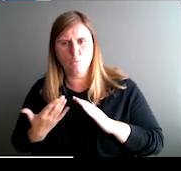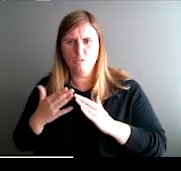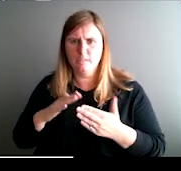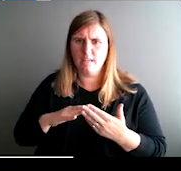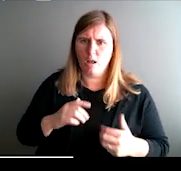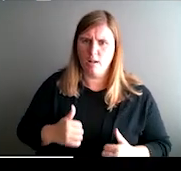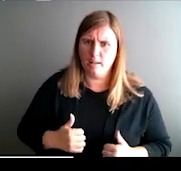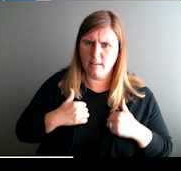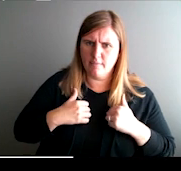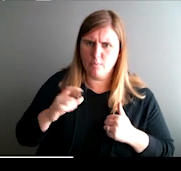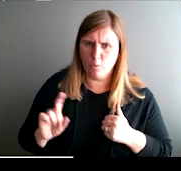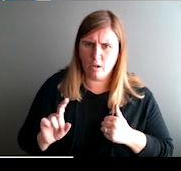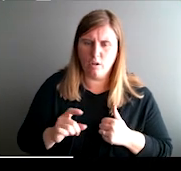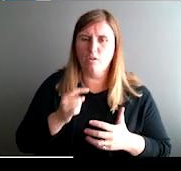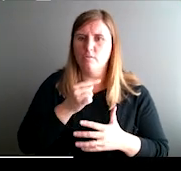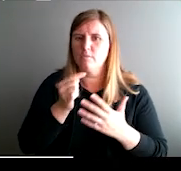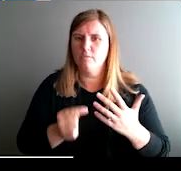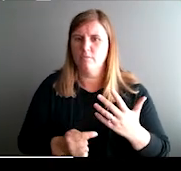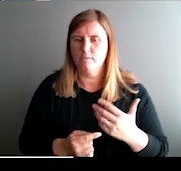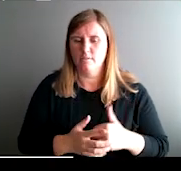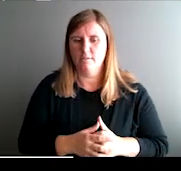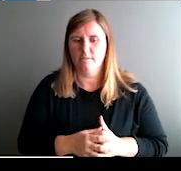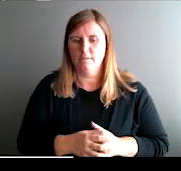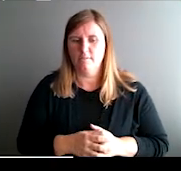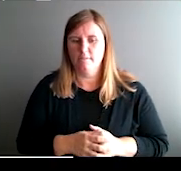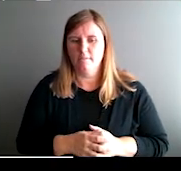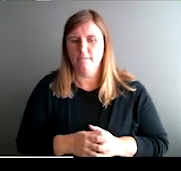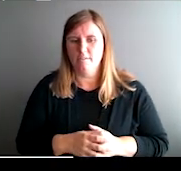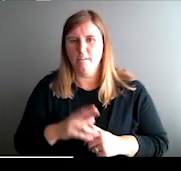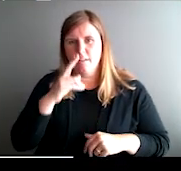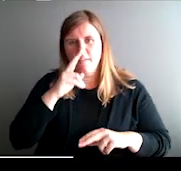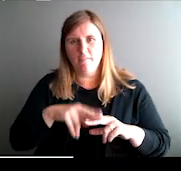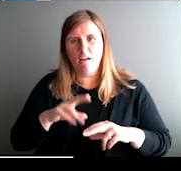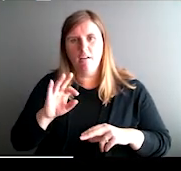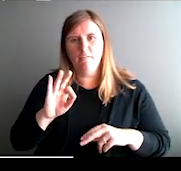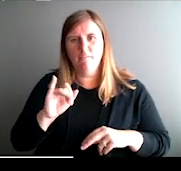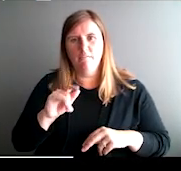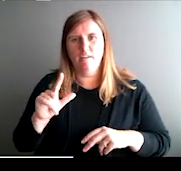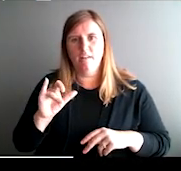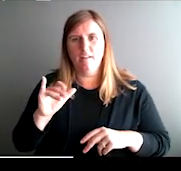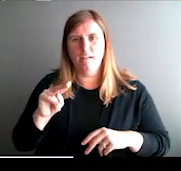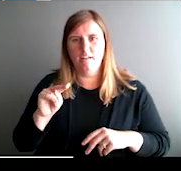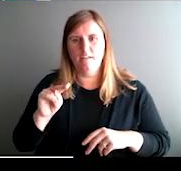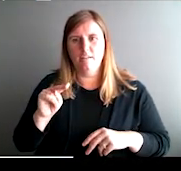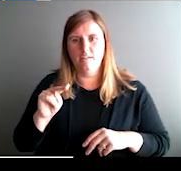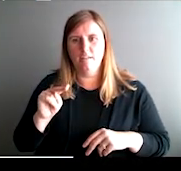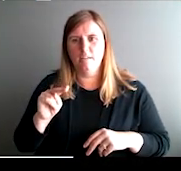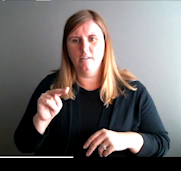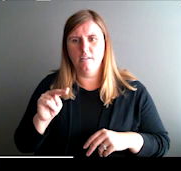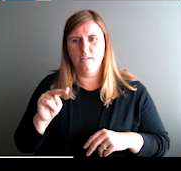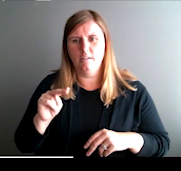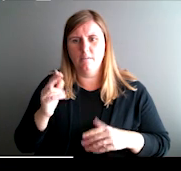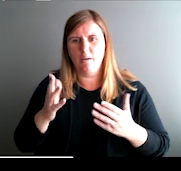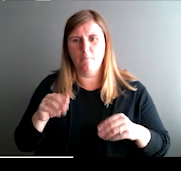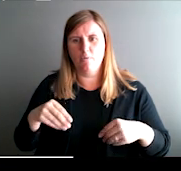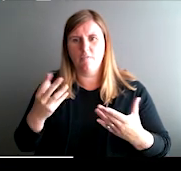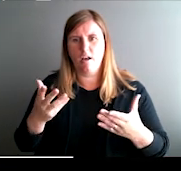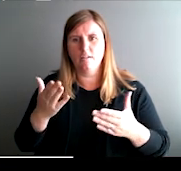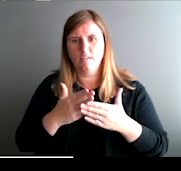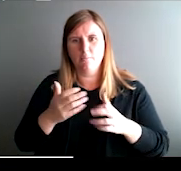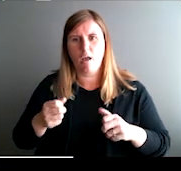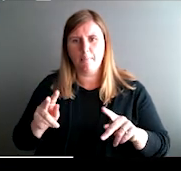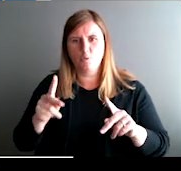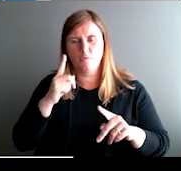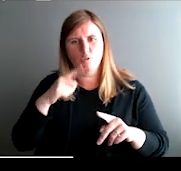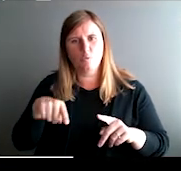you live in? Things of that nature. And that those fun fill-ins may provide some opportunity for you to